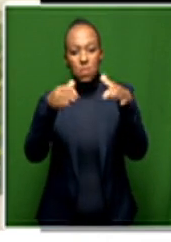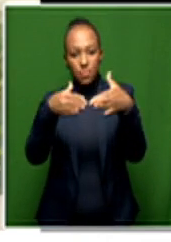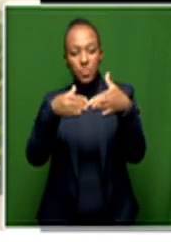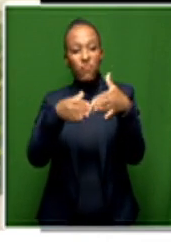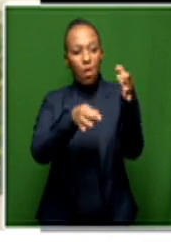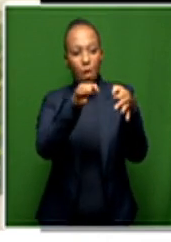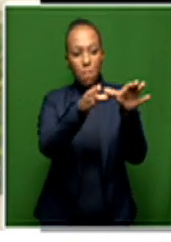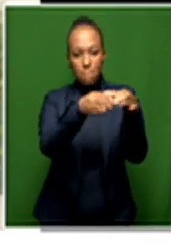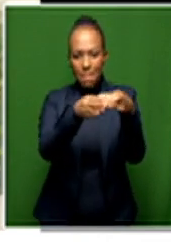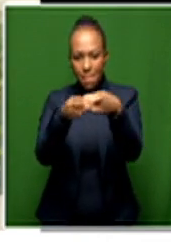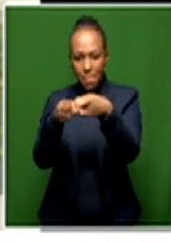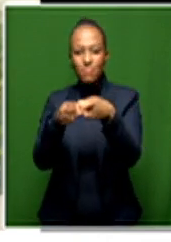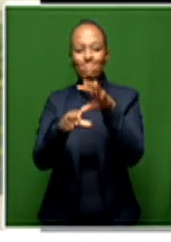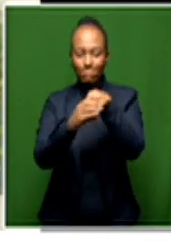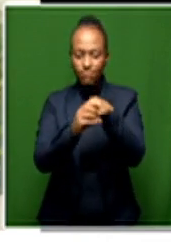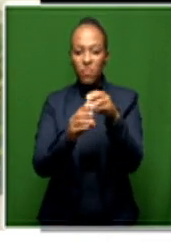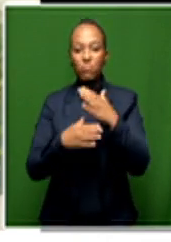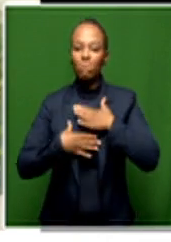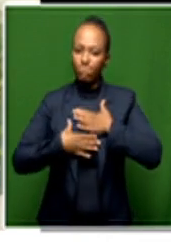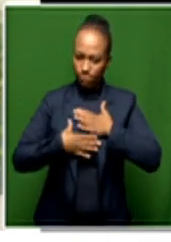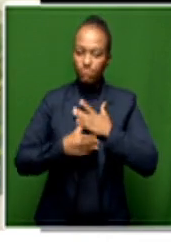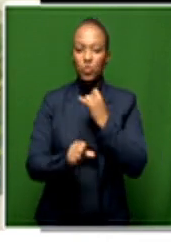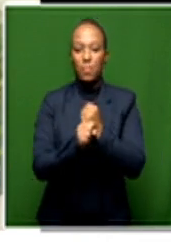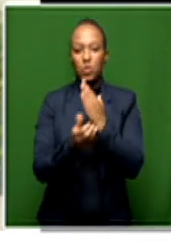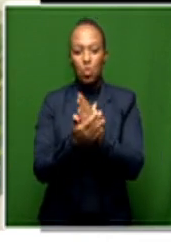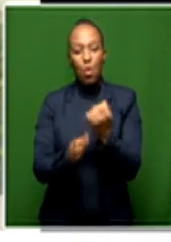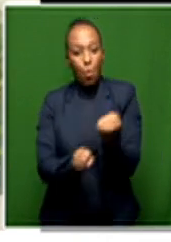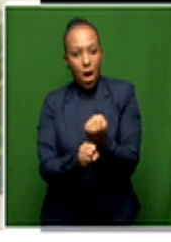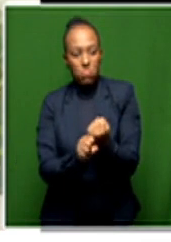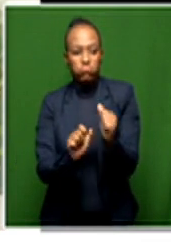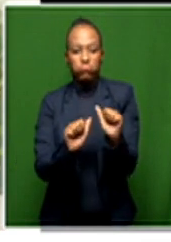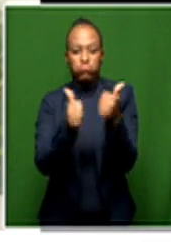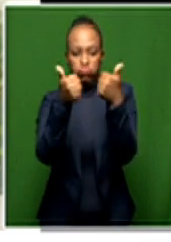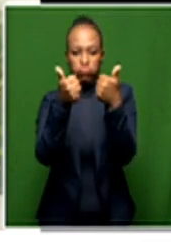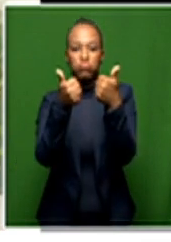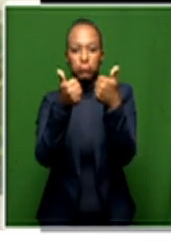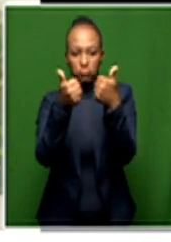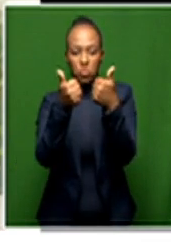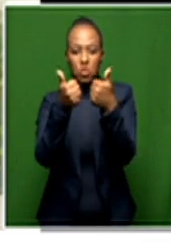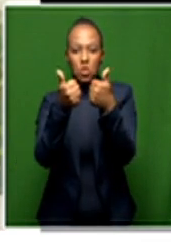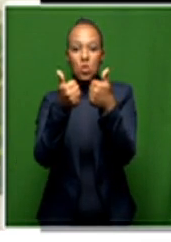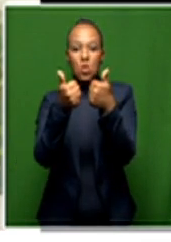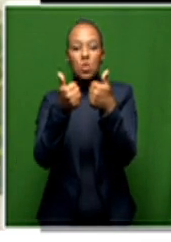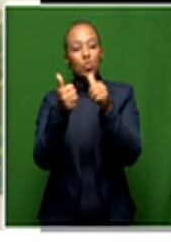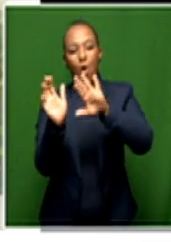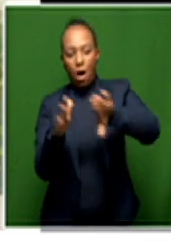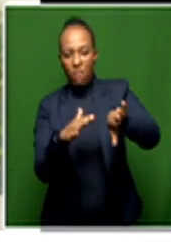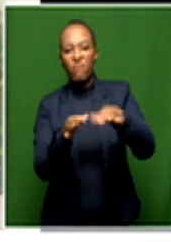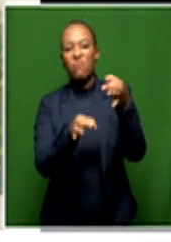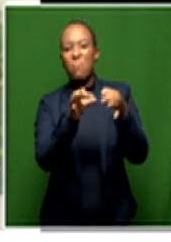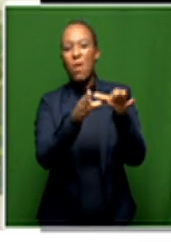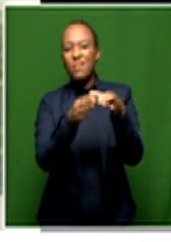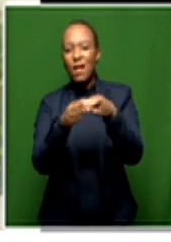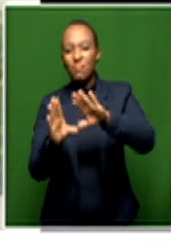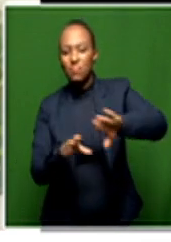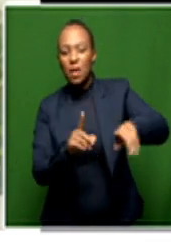political parties to ensure that our work rises above or transcends political divides and actually responds to